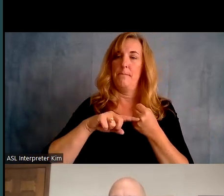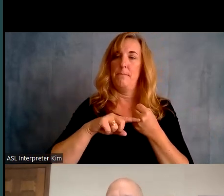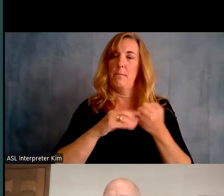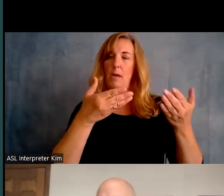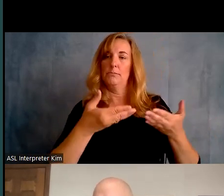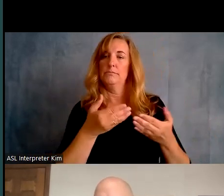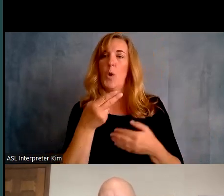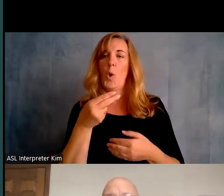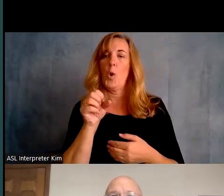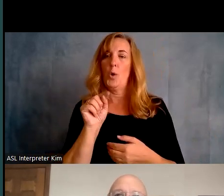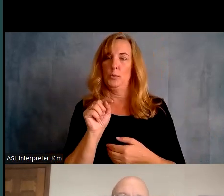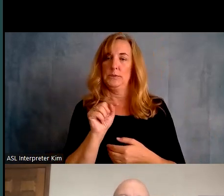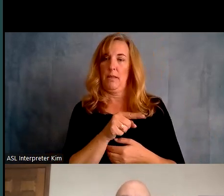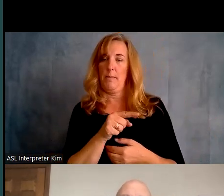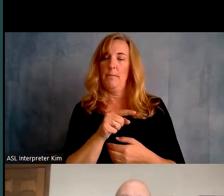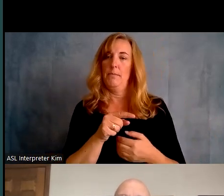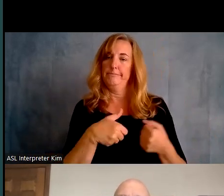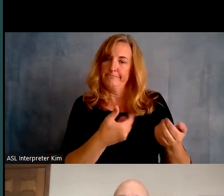and addressing their needs.